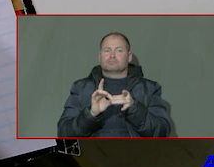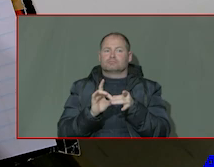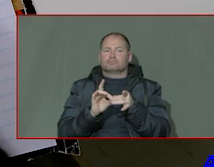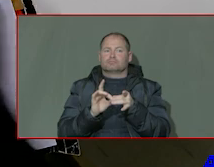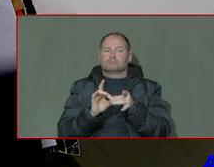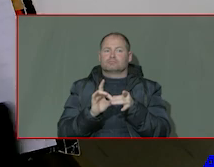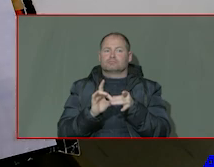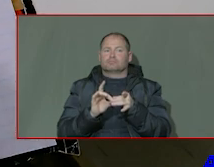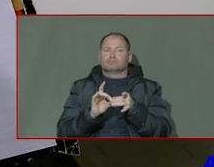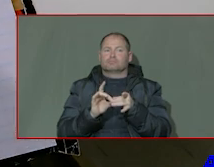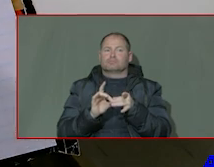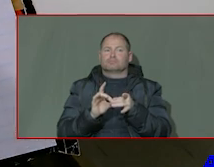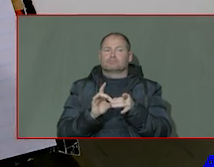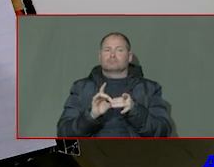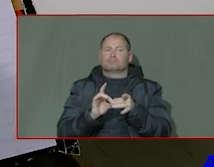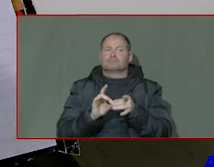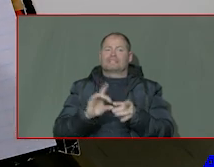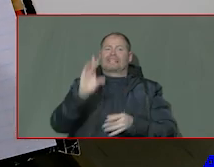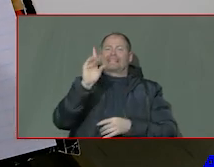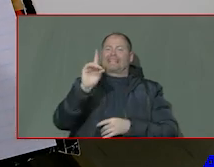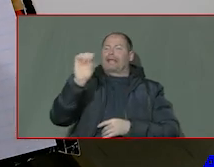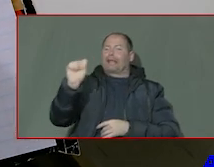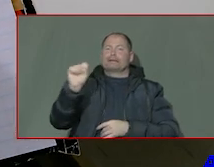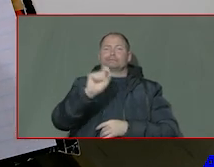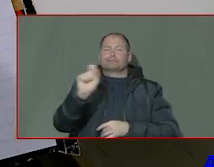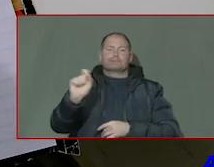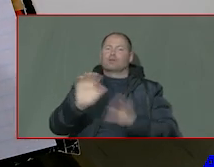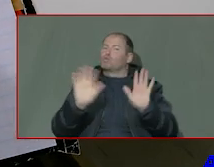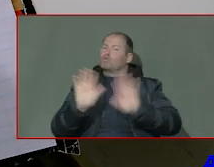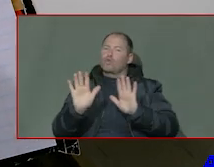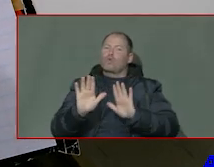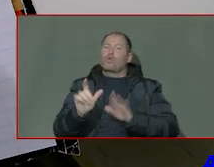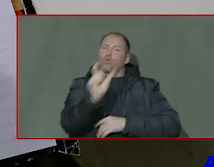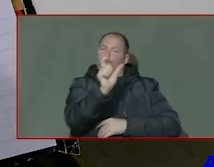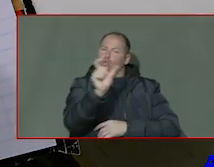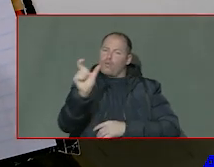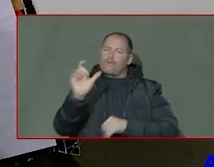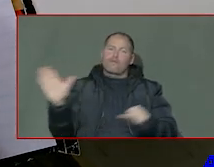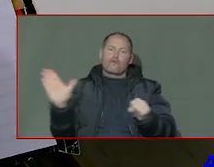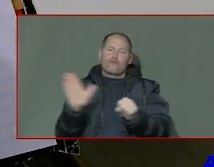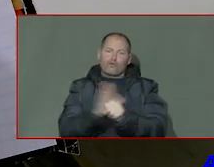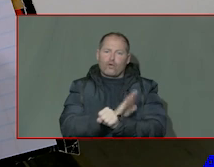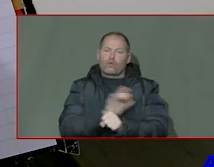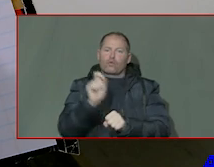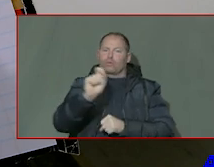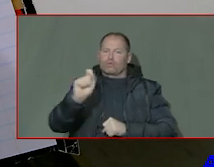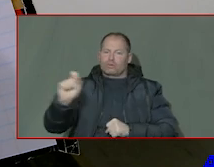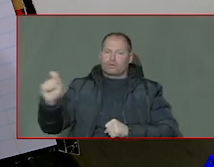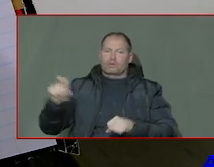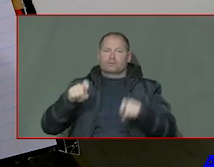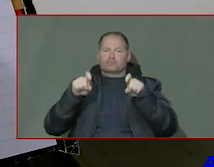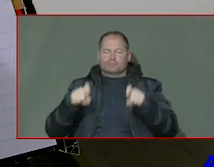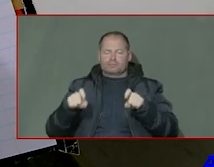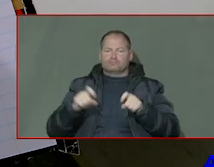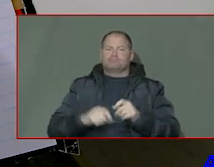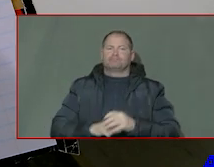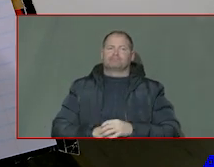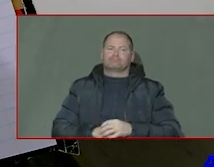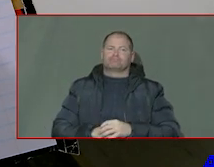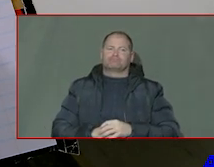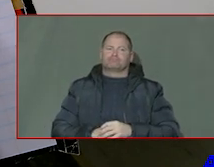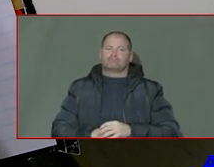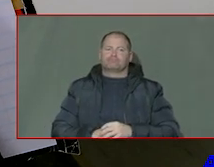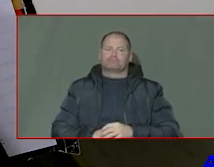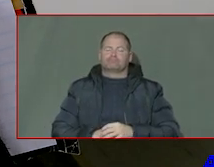deoxyribose sugar. Please don't write DS. Deoxyribose sugar. Then the deoxyribose sugar